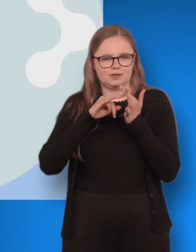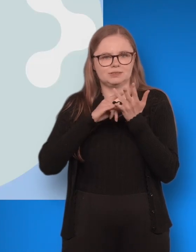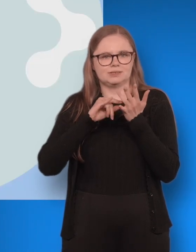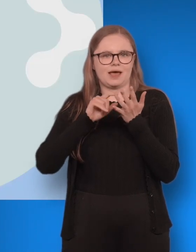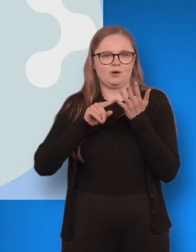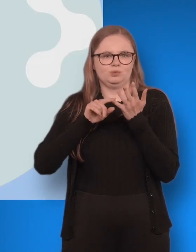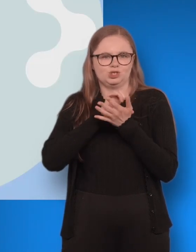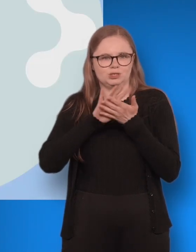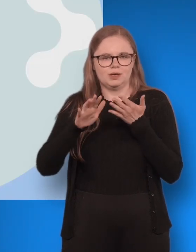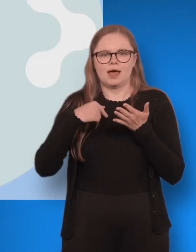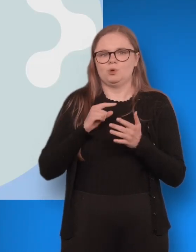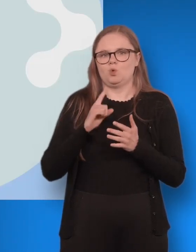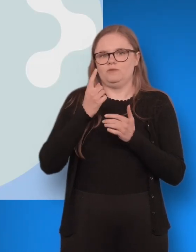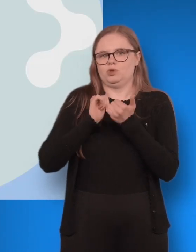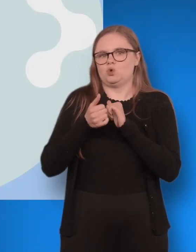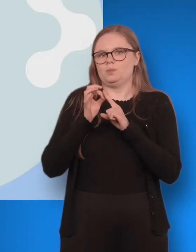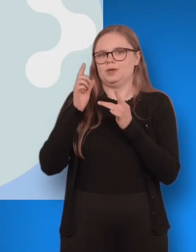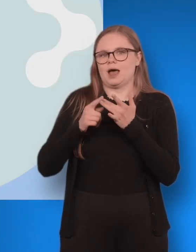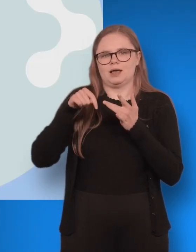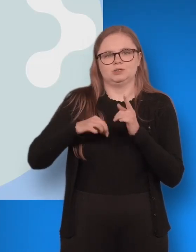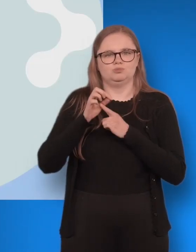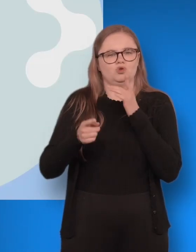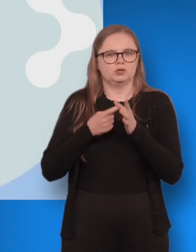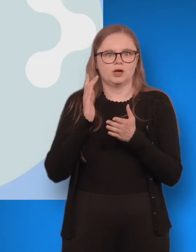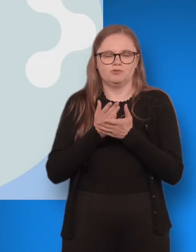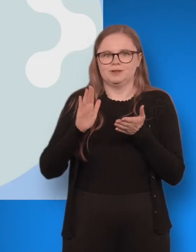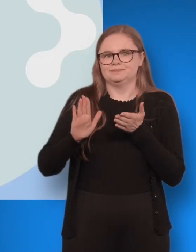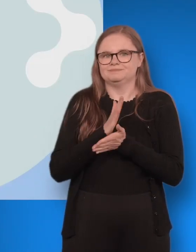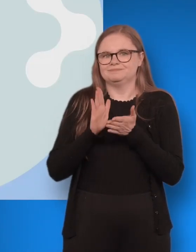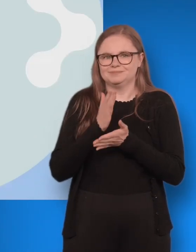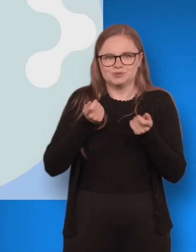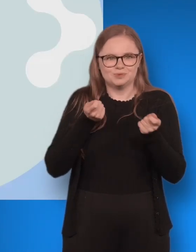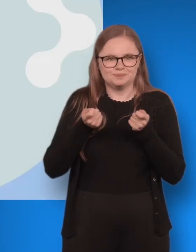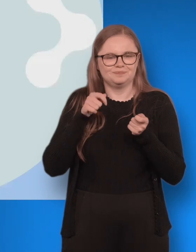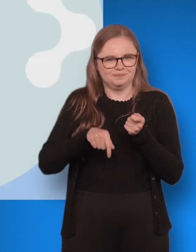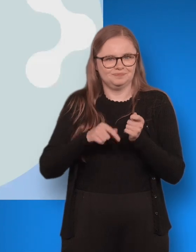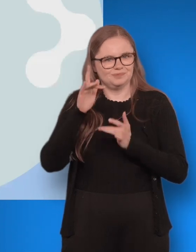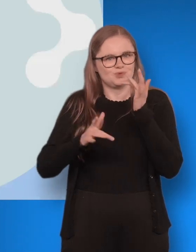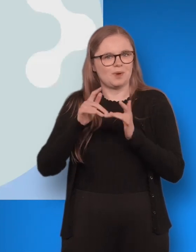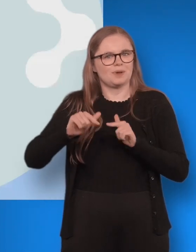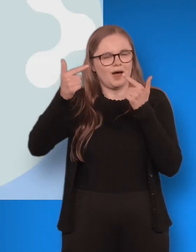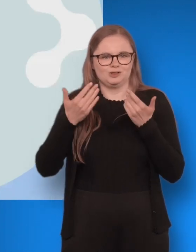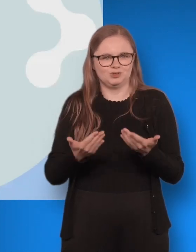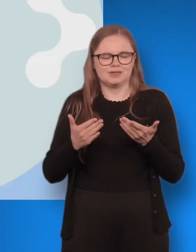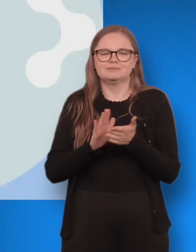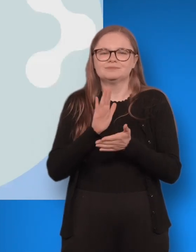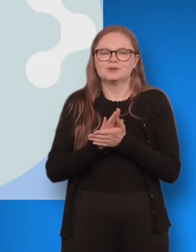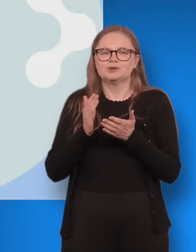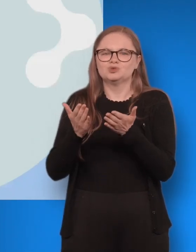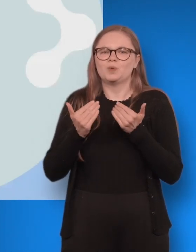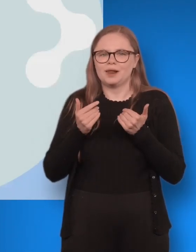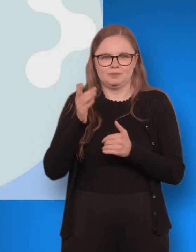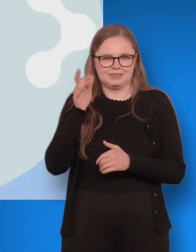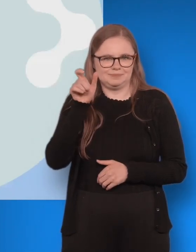one of the co-PIs on the project, and I'm delighted to be chairing this particular webinar, and I'm delighted to welcome our speaker